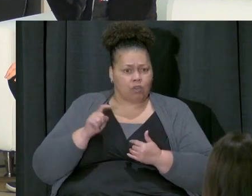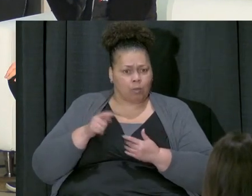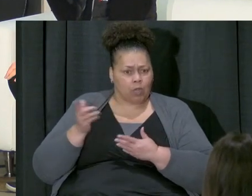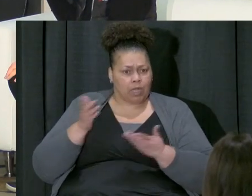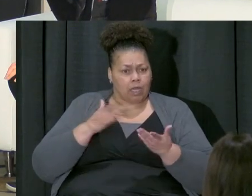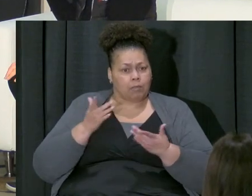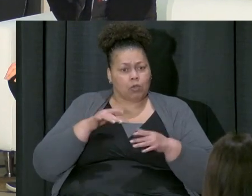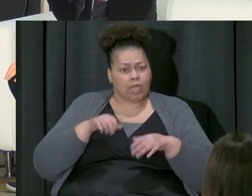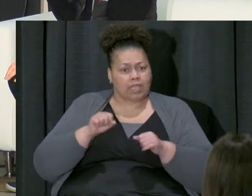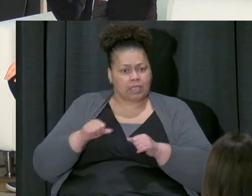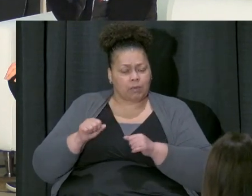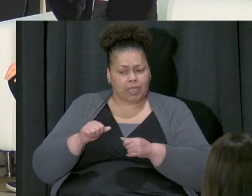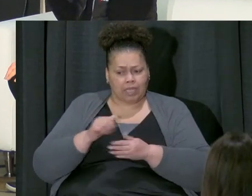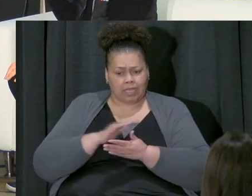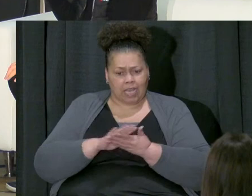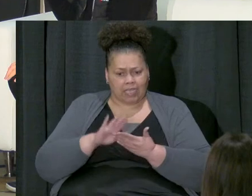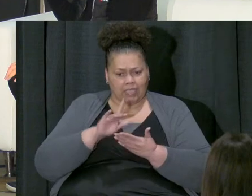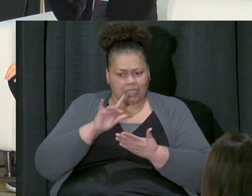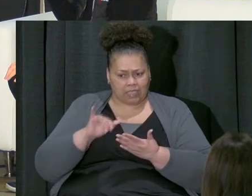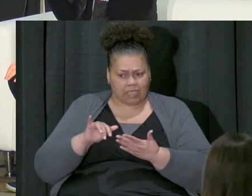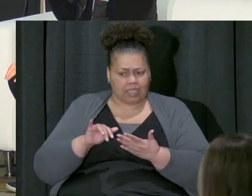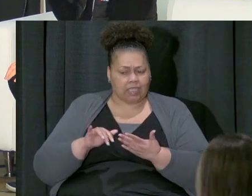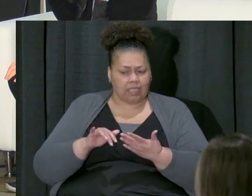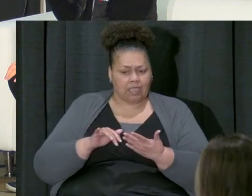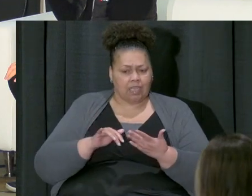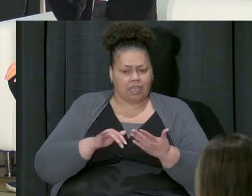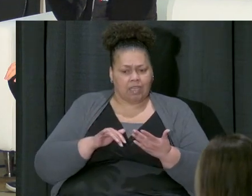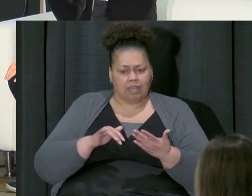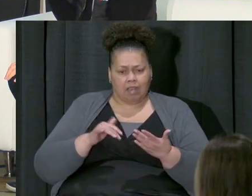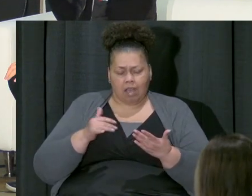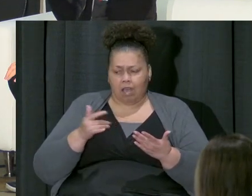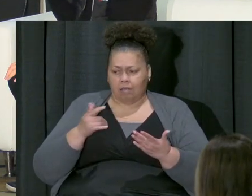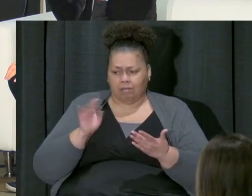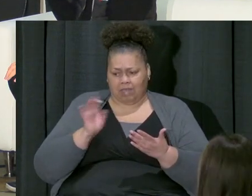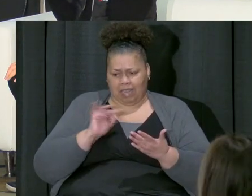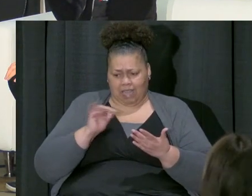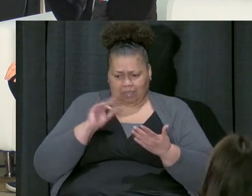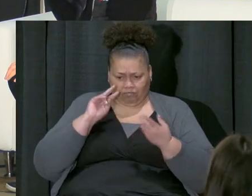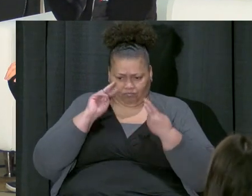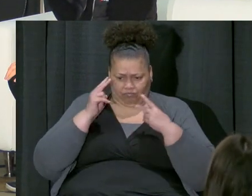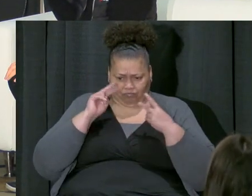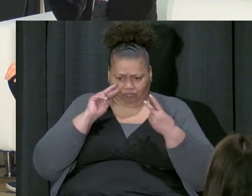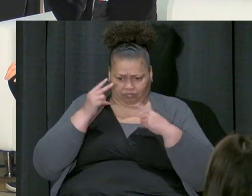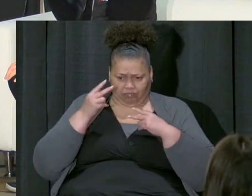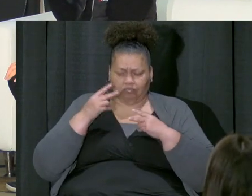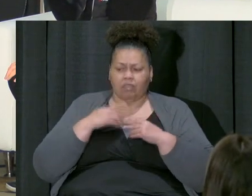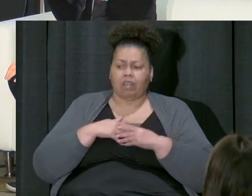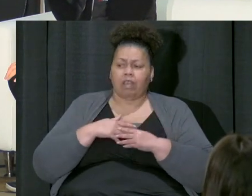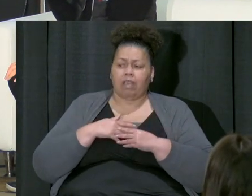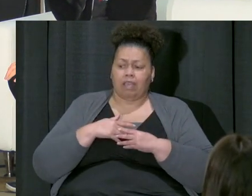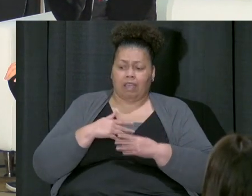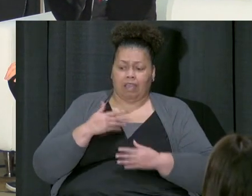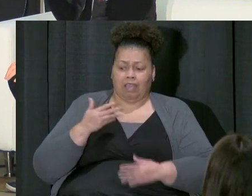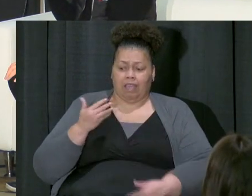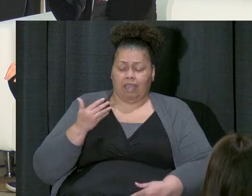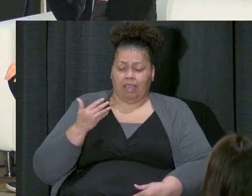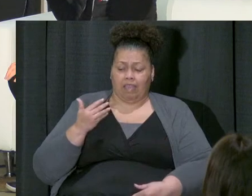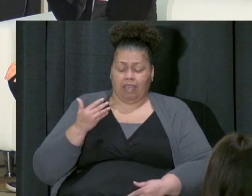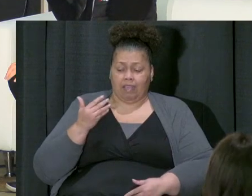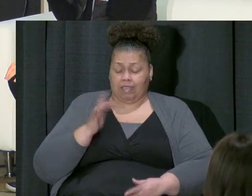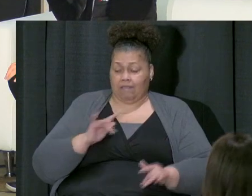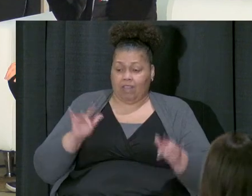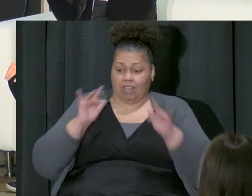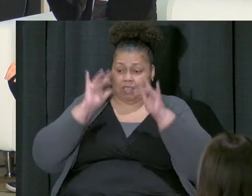nicely. Dyslexia, like many cognitive disabilities, is one of those invisible disabilities. Mm-hmm. And often, because